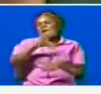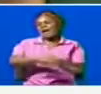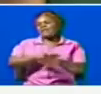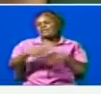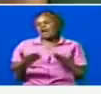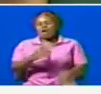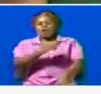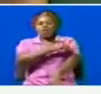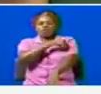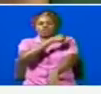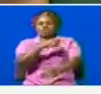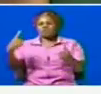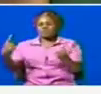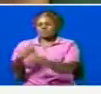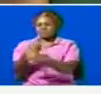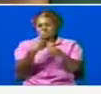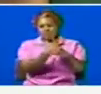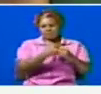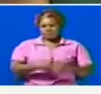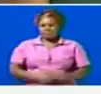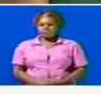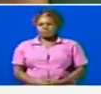various hospitals?